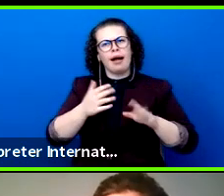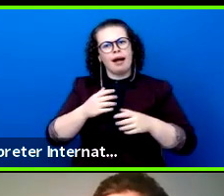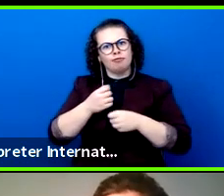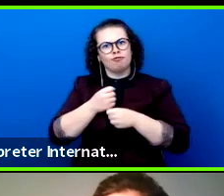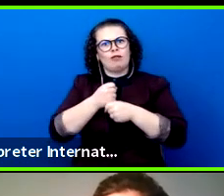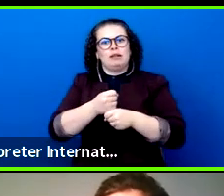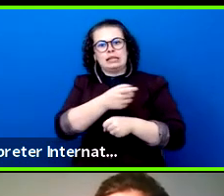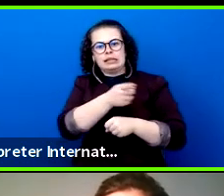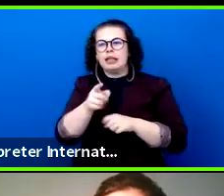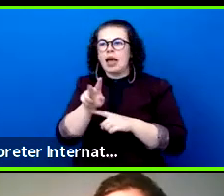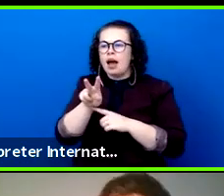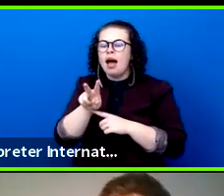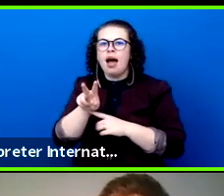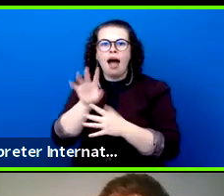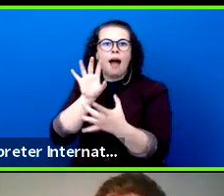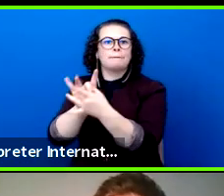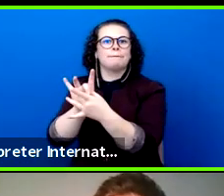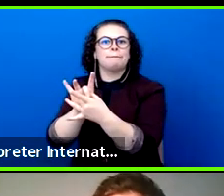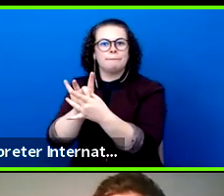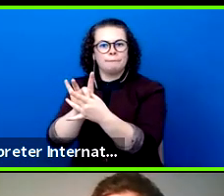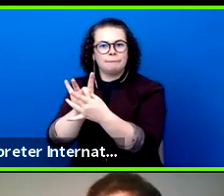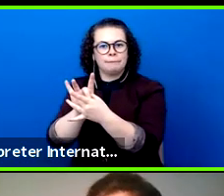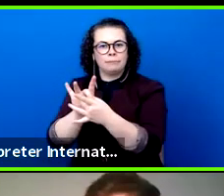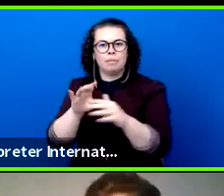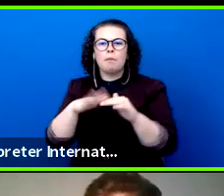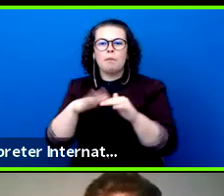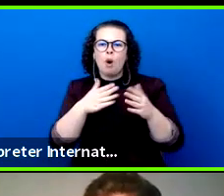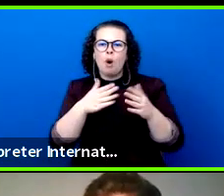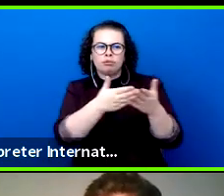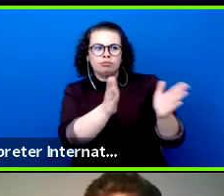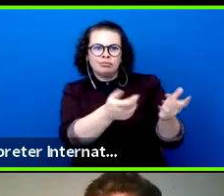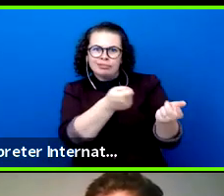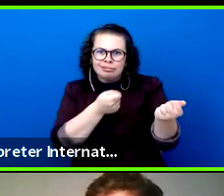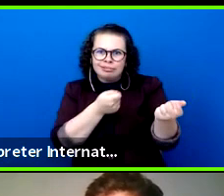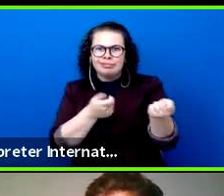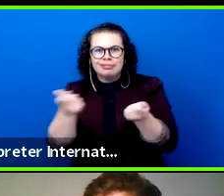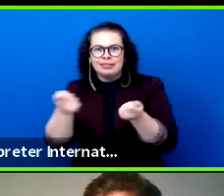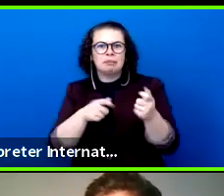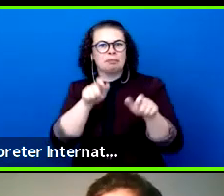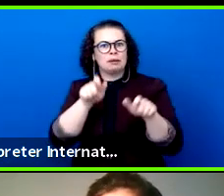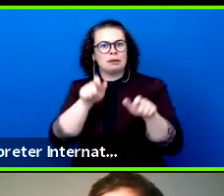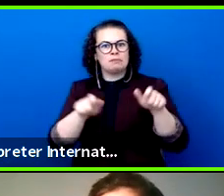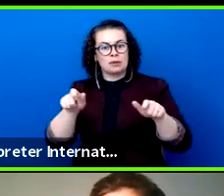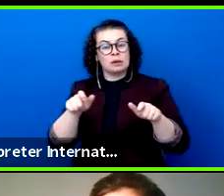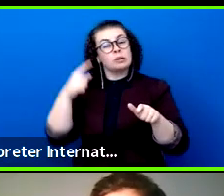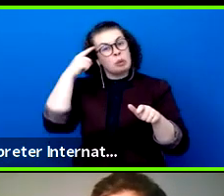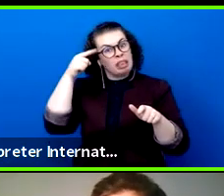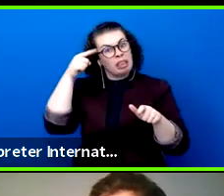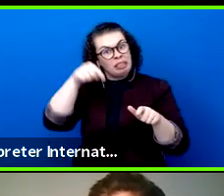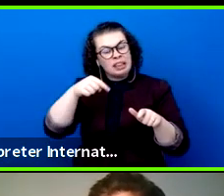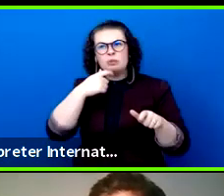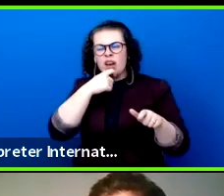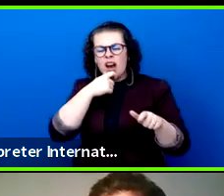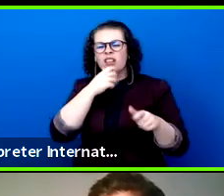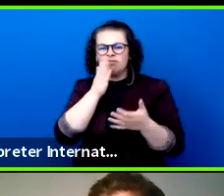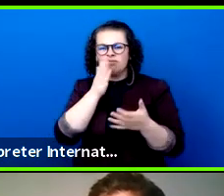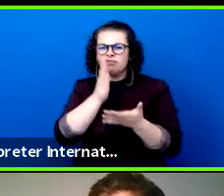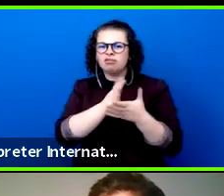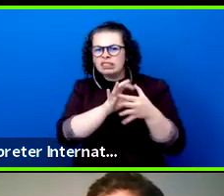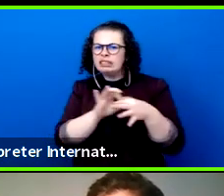people come here. And there we started thinking about the educational systems in the countries, that you should also already in the